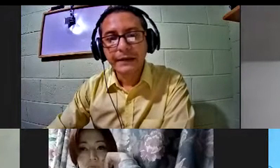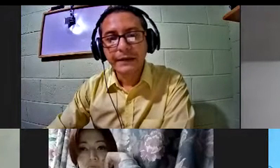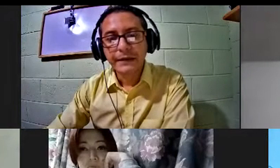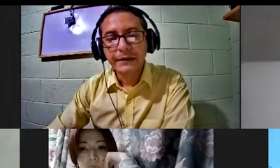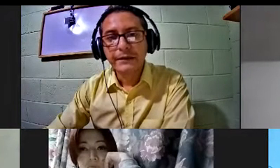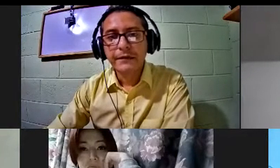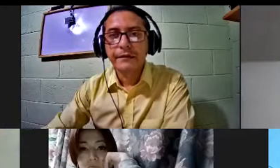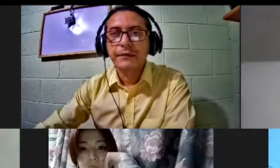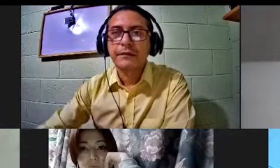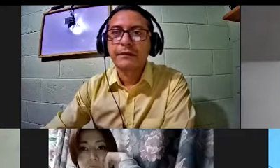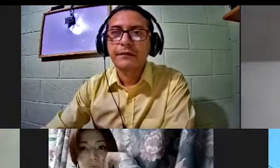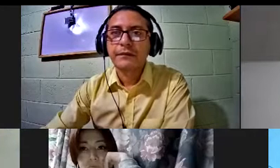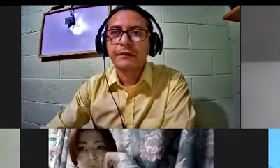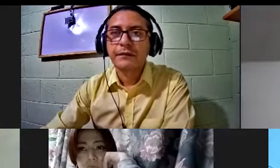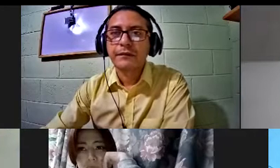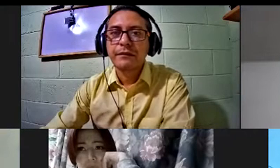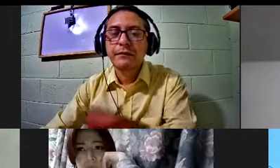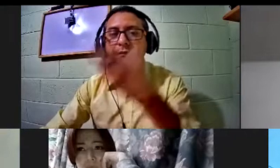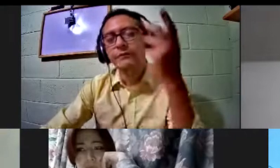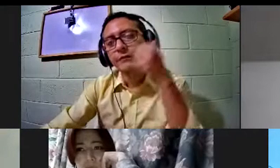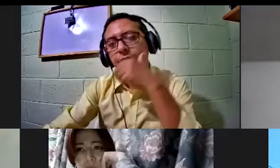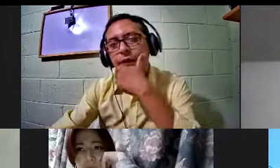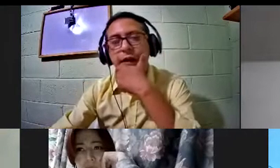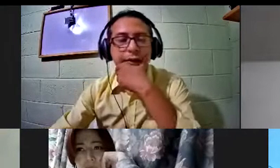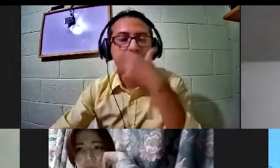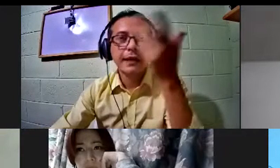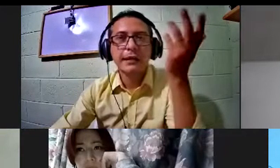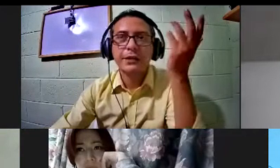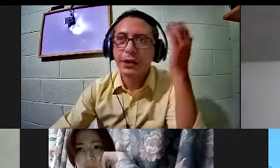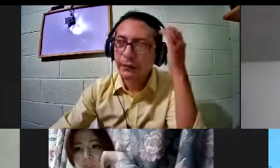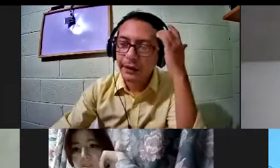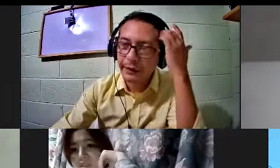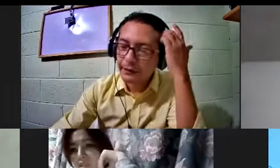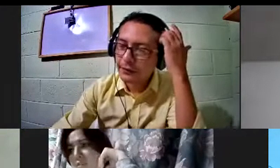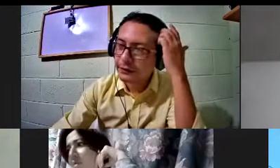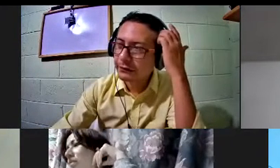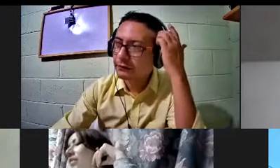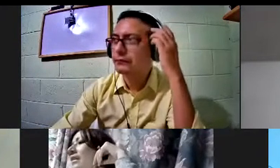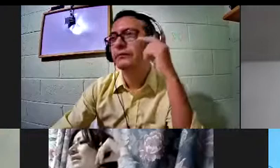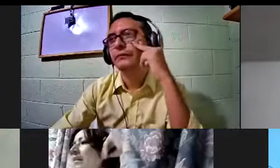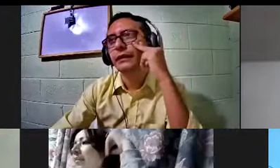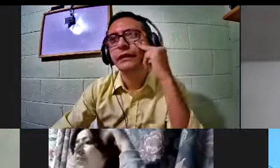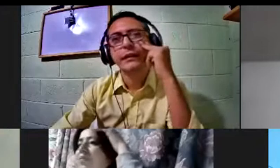chief executive officer. Yeah, it's like the chairman.